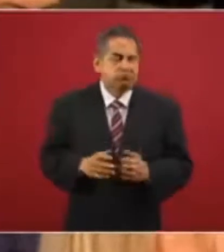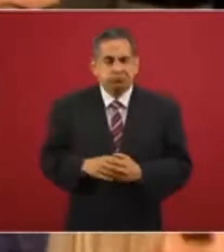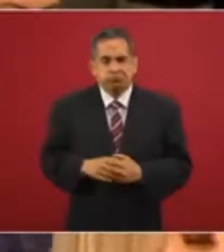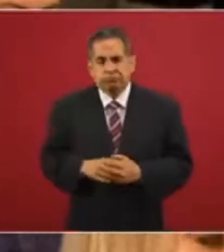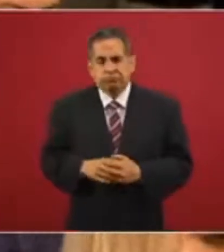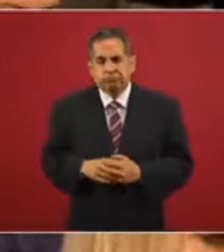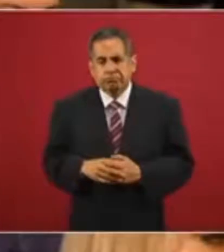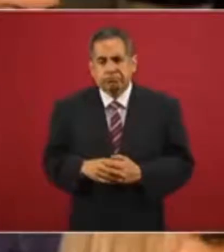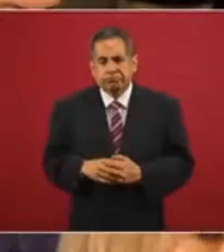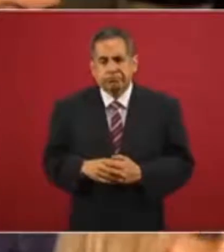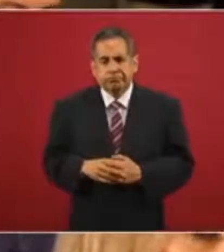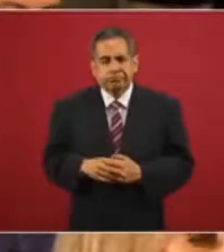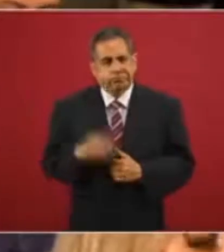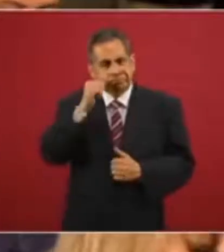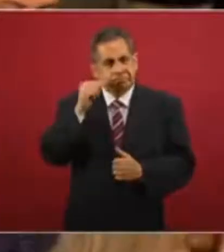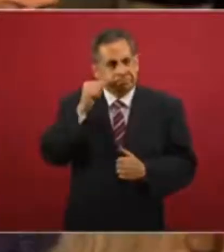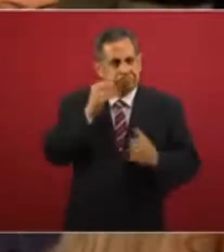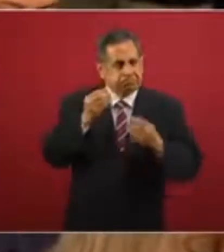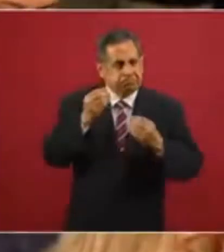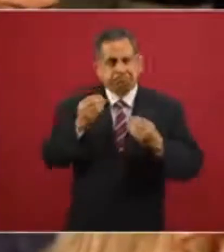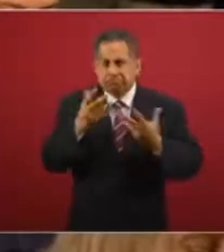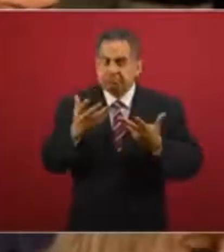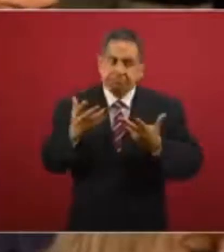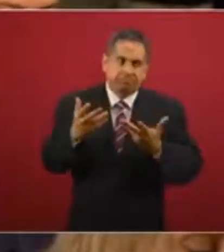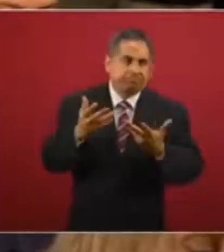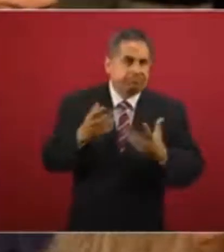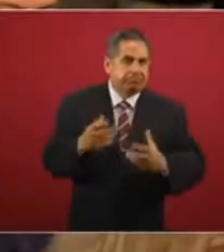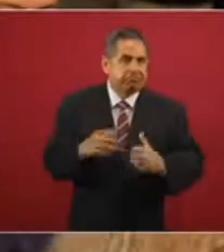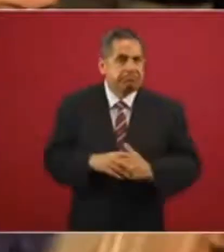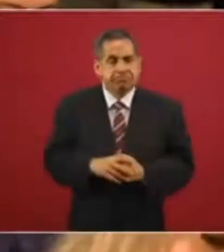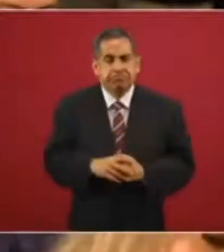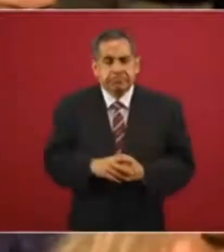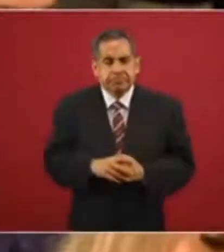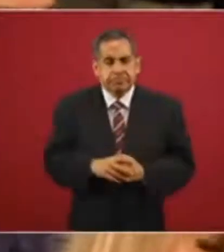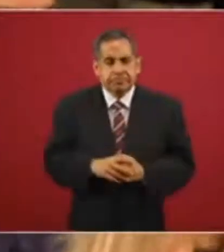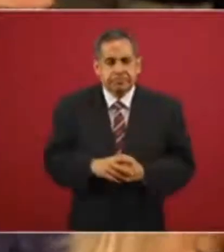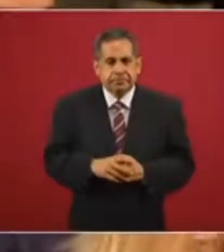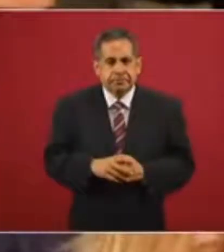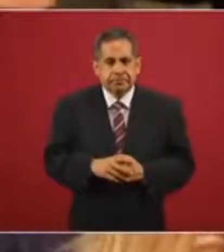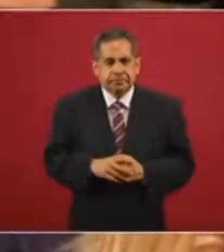sido intenso en cuestión de